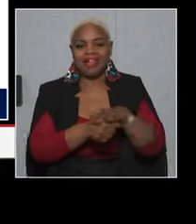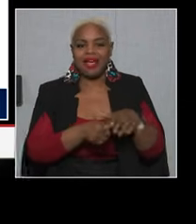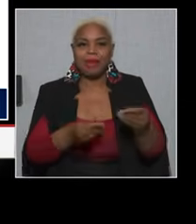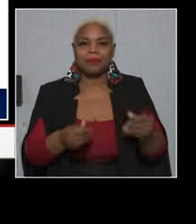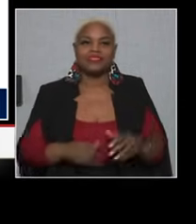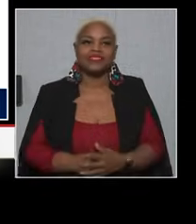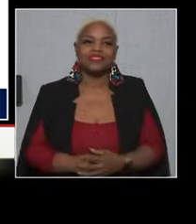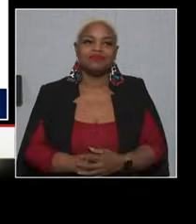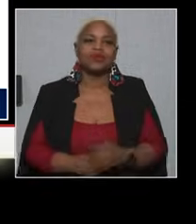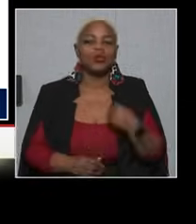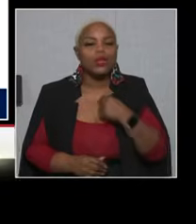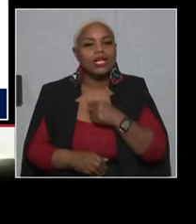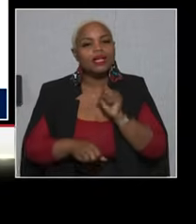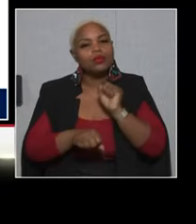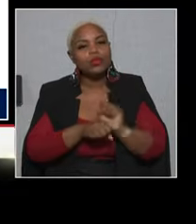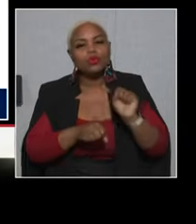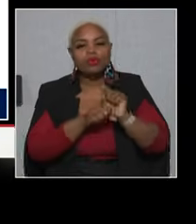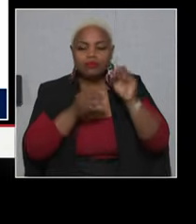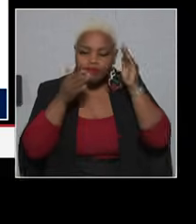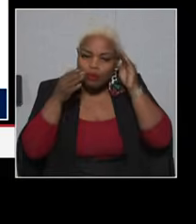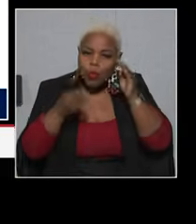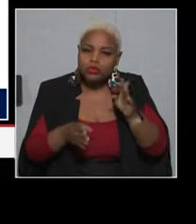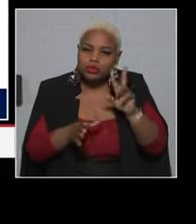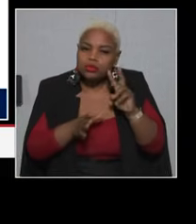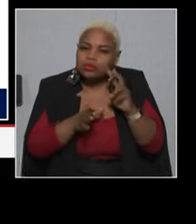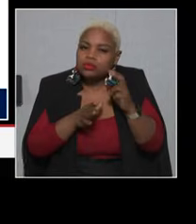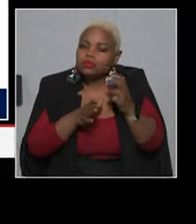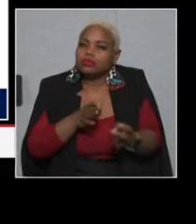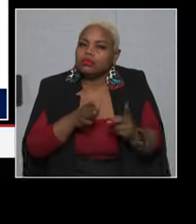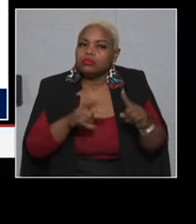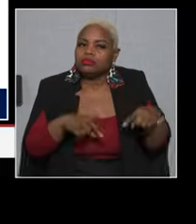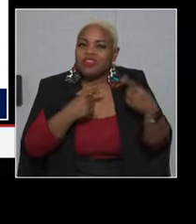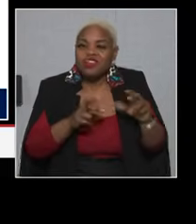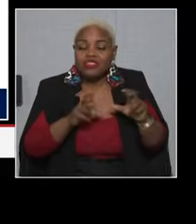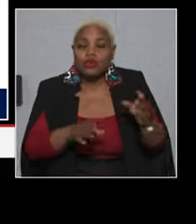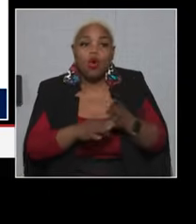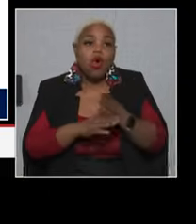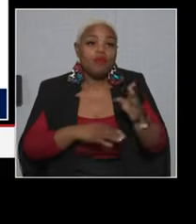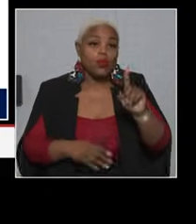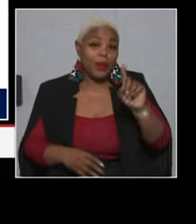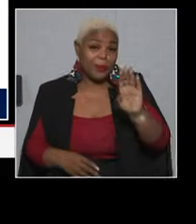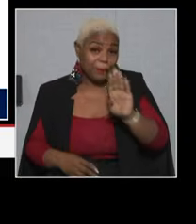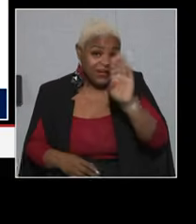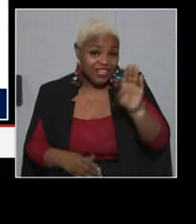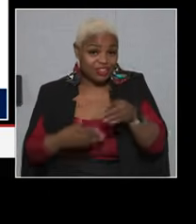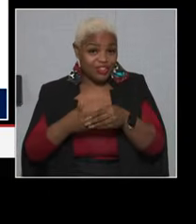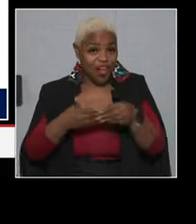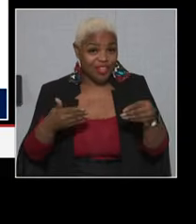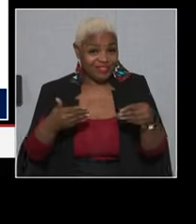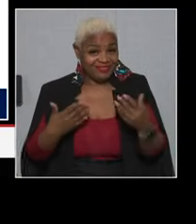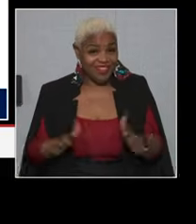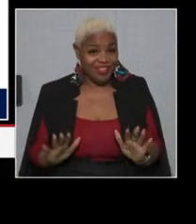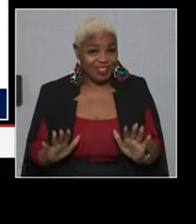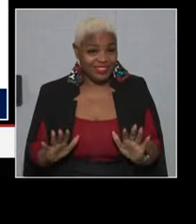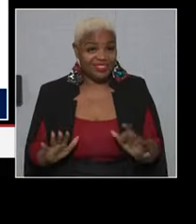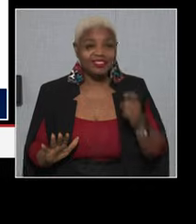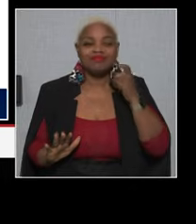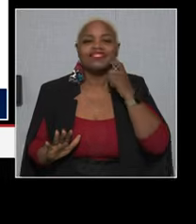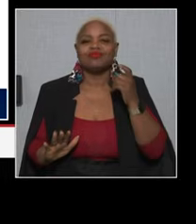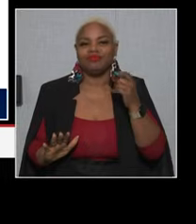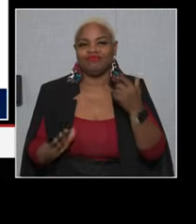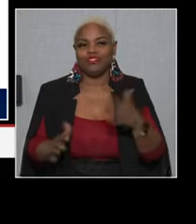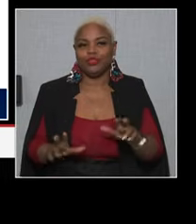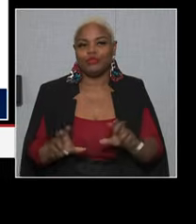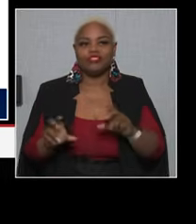Elizabeth's over my tenure and invested over $1 billion at the campus. Most recently with Cedar Hill,